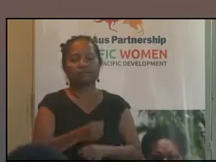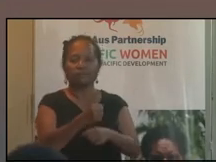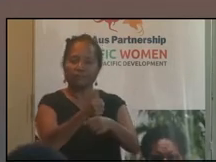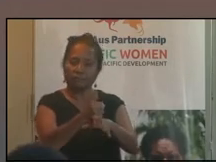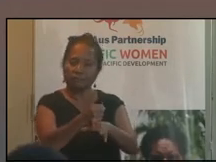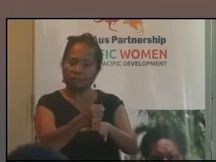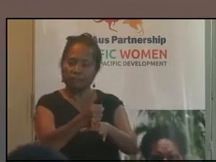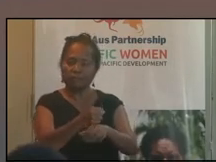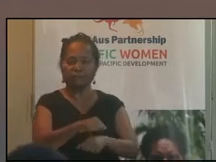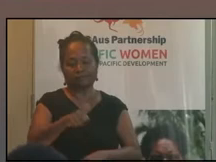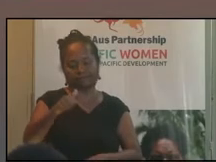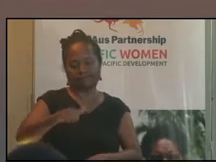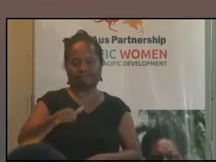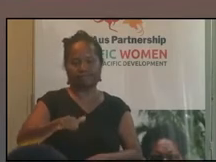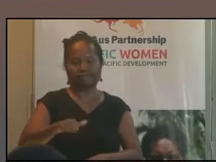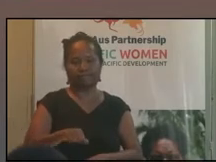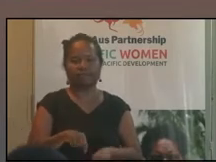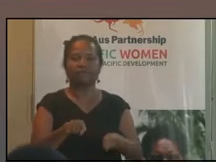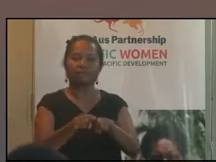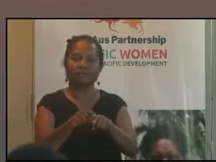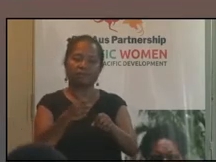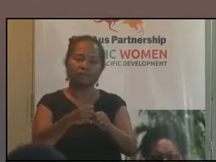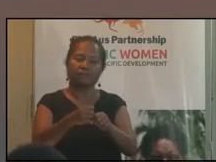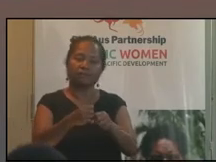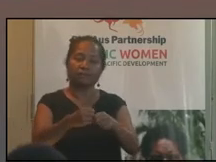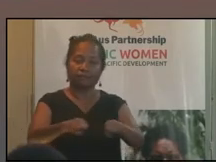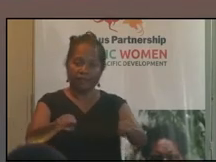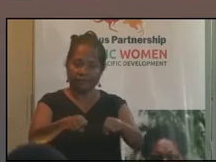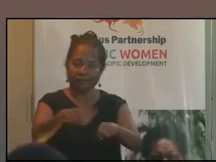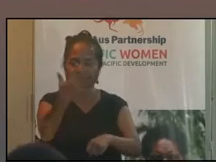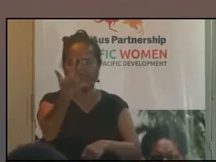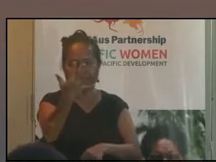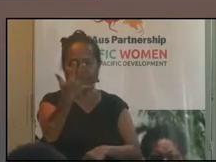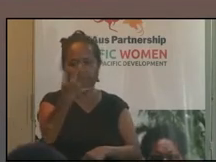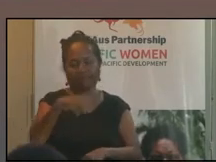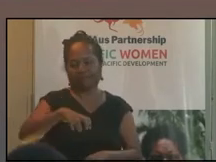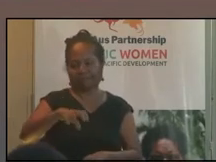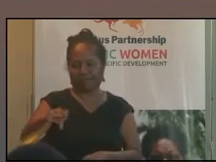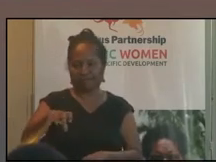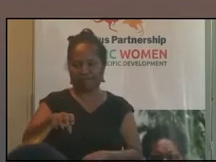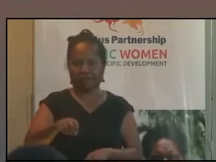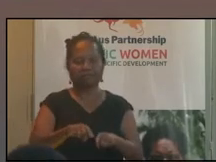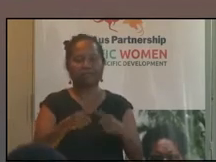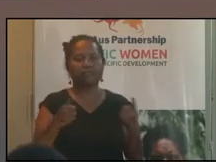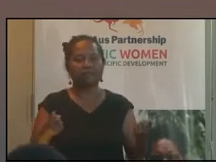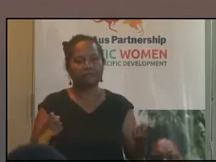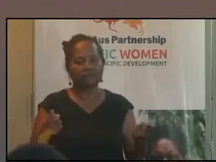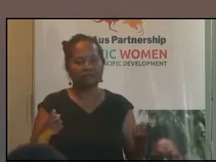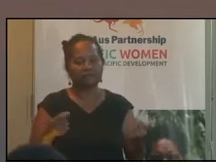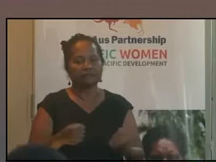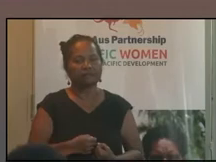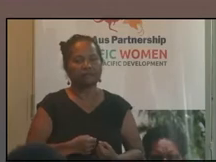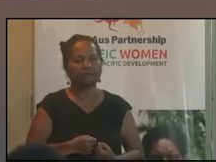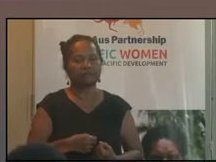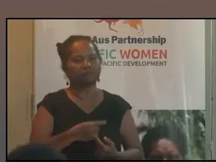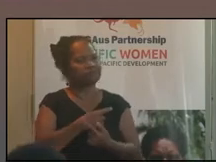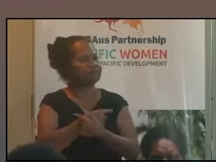So everything is normal, but it's just that we're going to break up into five different regions. We do not want to call it